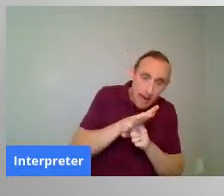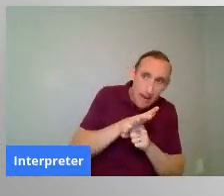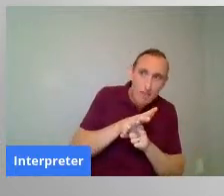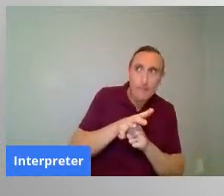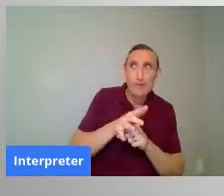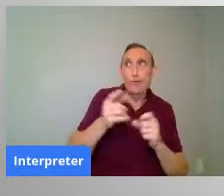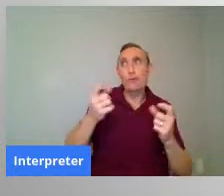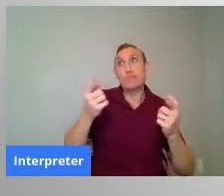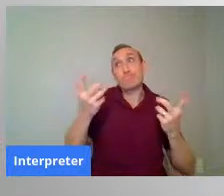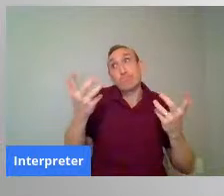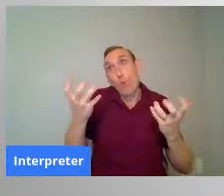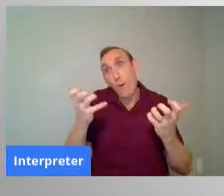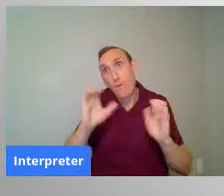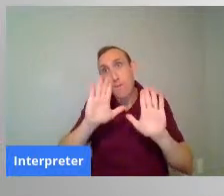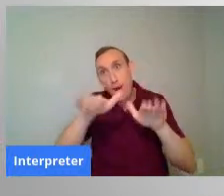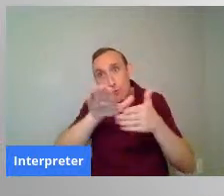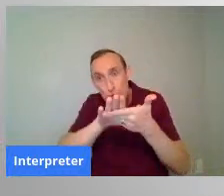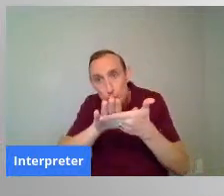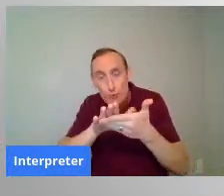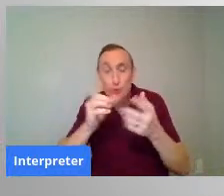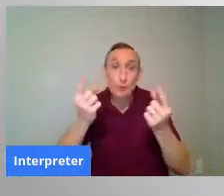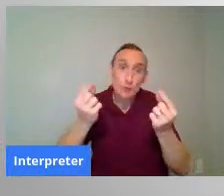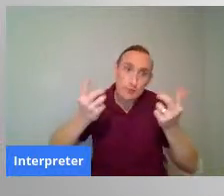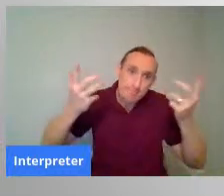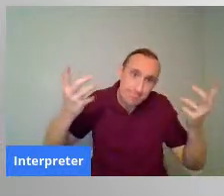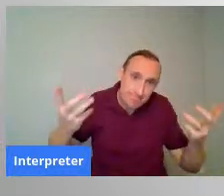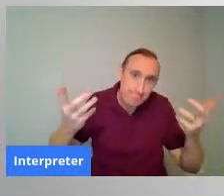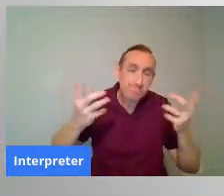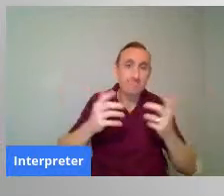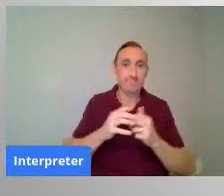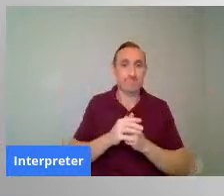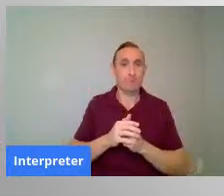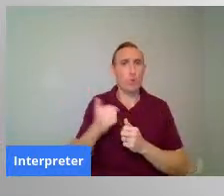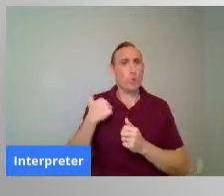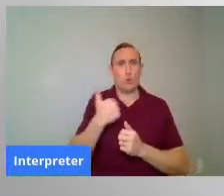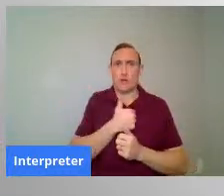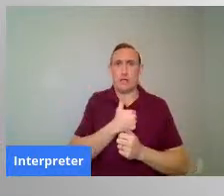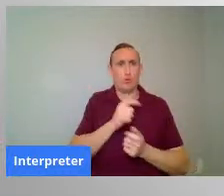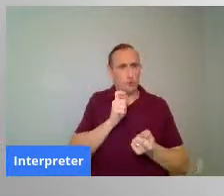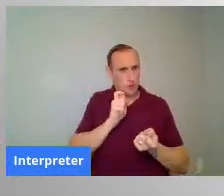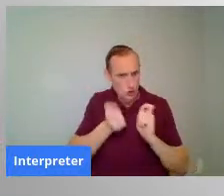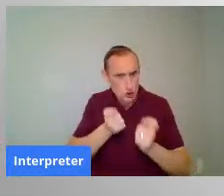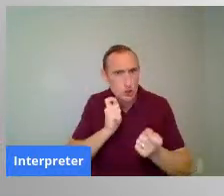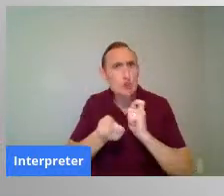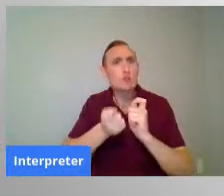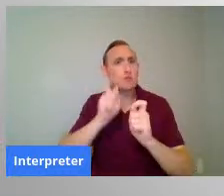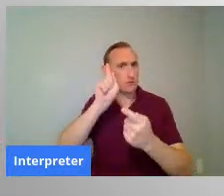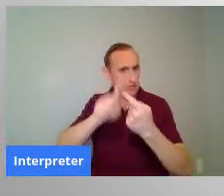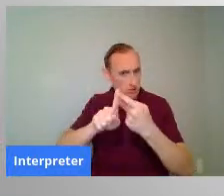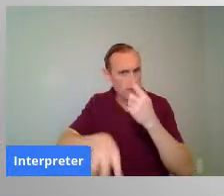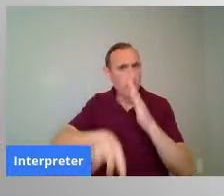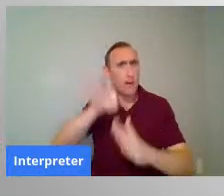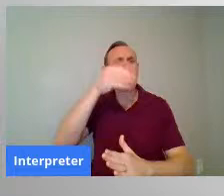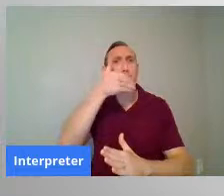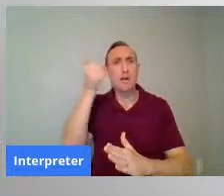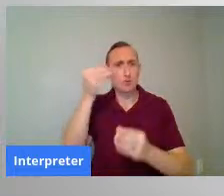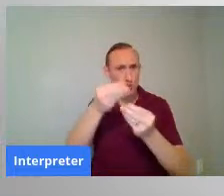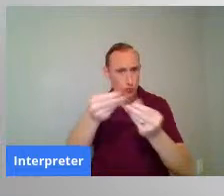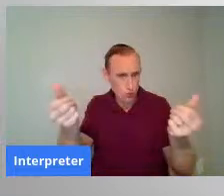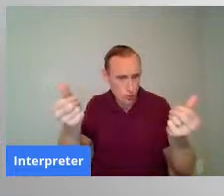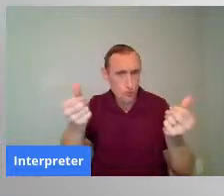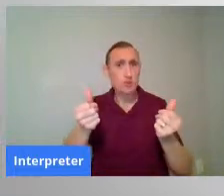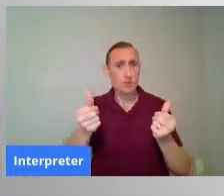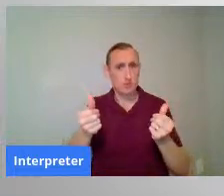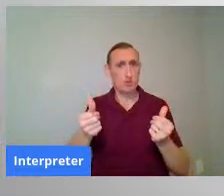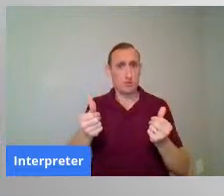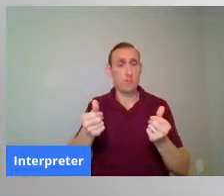are, what I finally said today is, we've been going around and around and around in a circle. Let's stop and ask ourselves what's